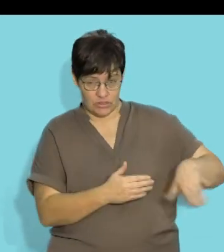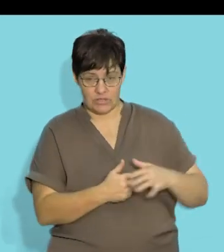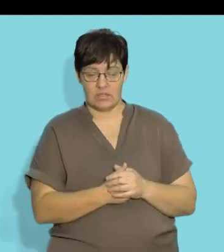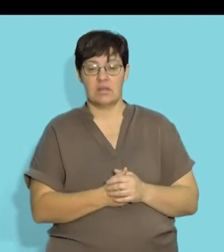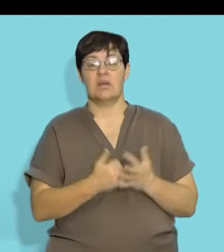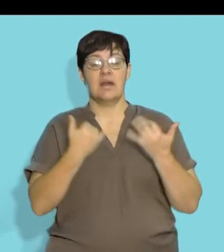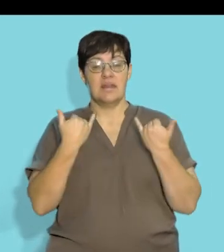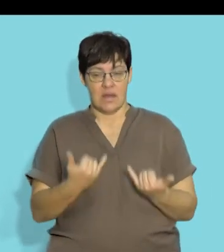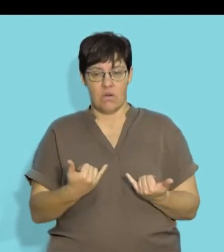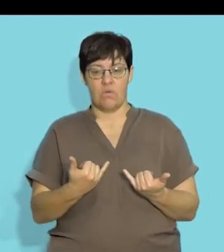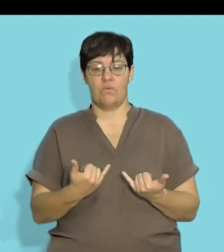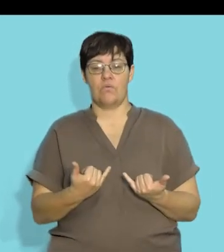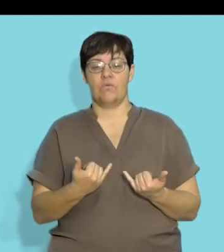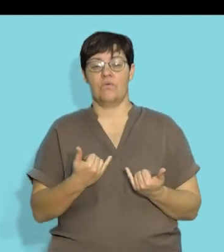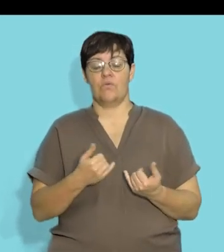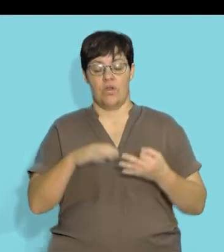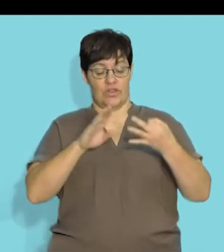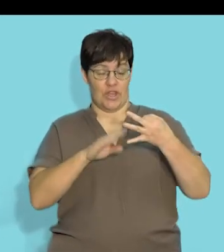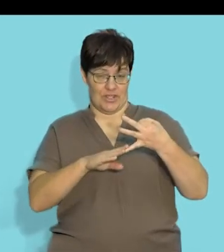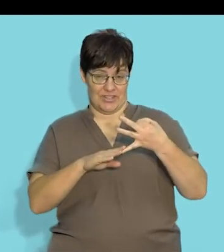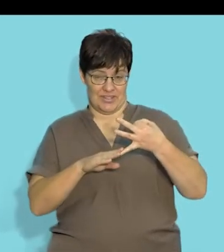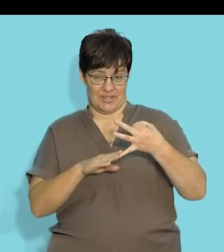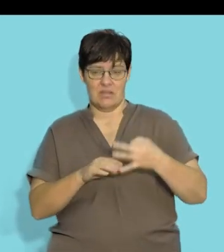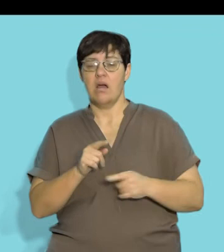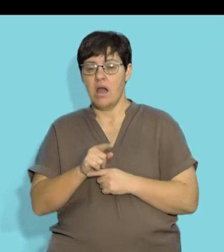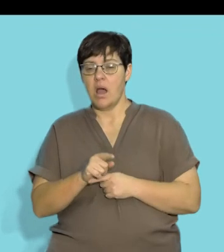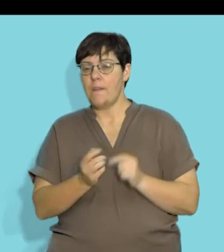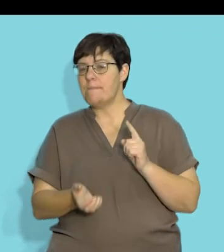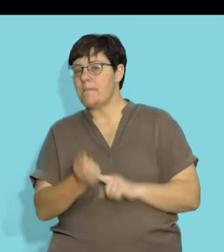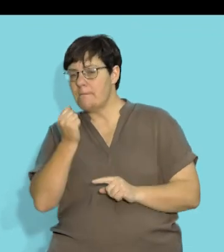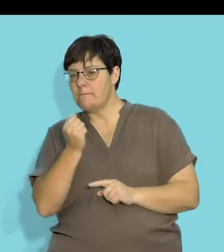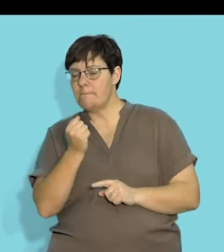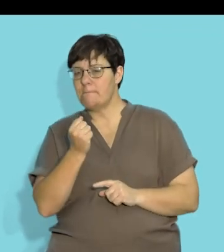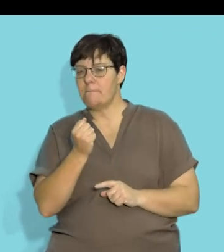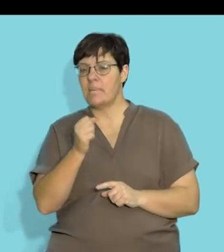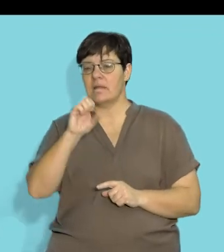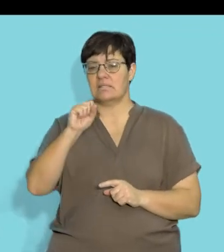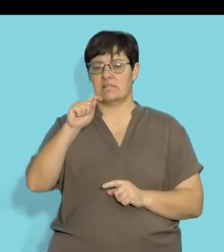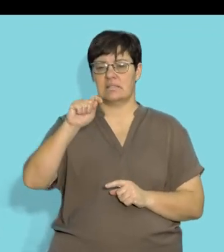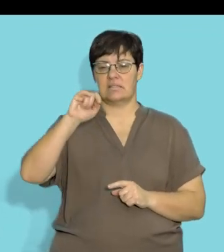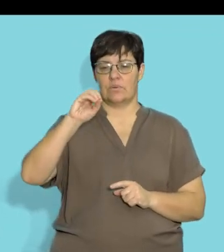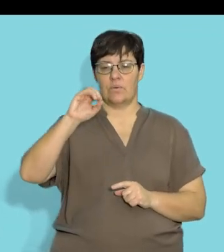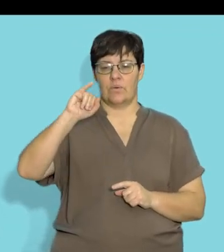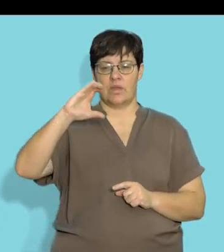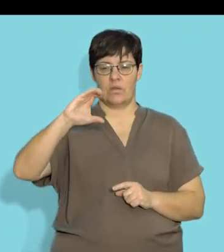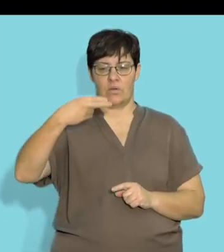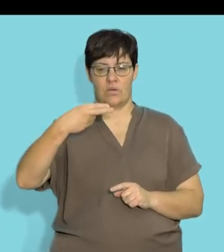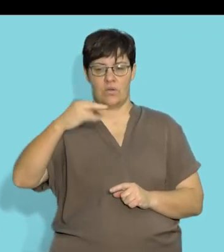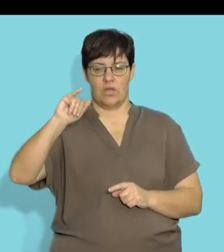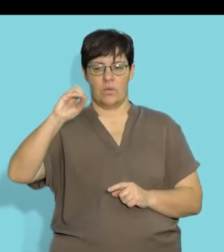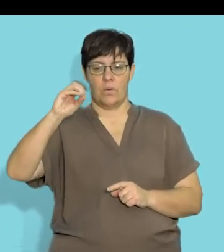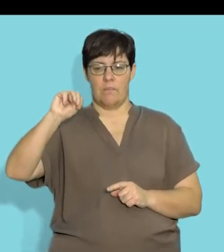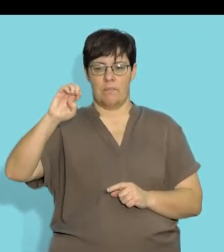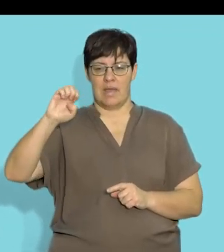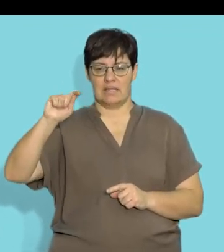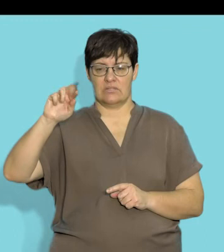we are able to move to the next step, which is to determine the stoichiometric ratio. So the stoichiometric ratio actually comes